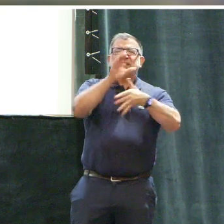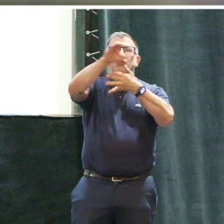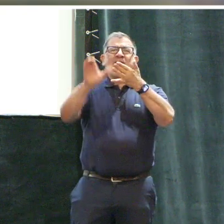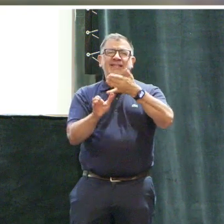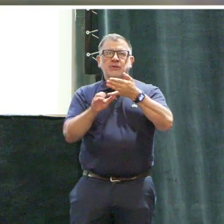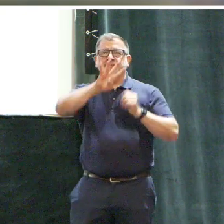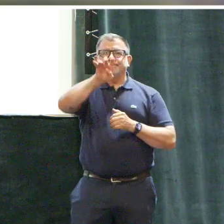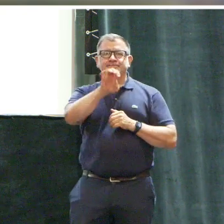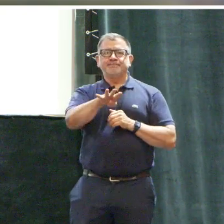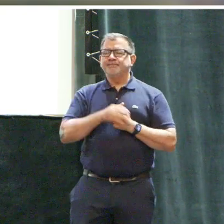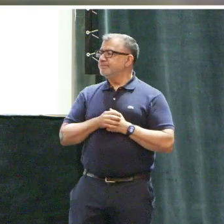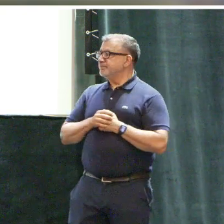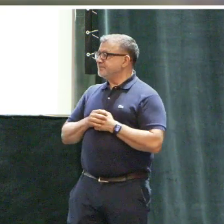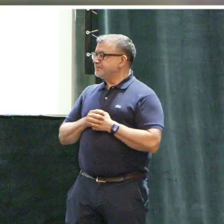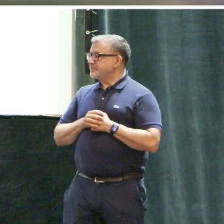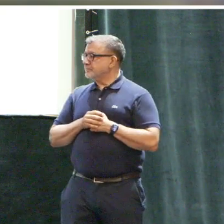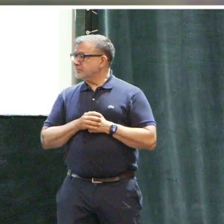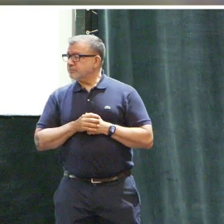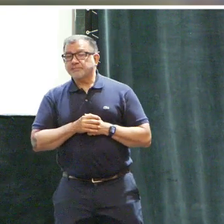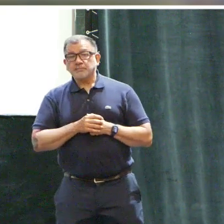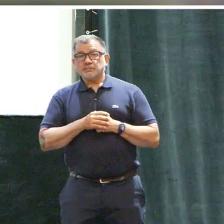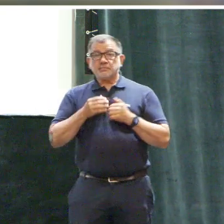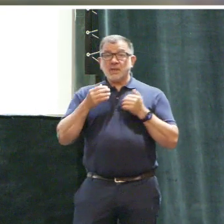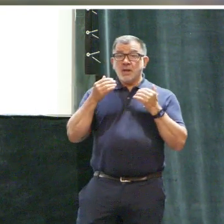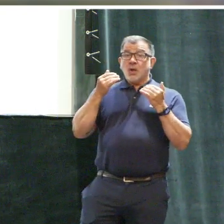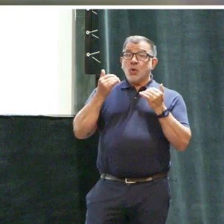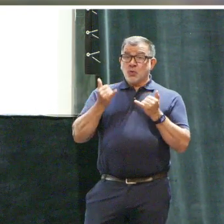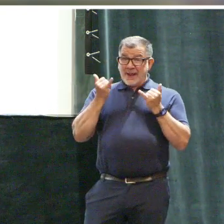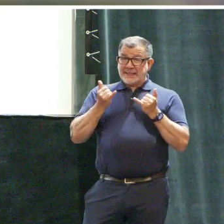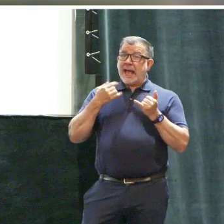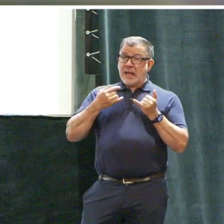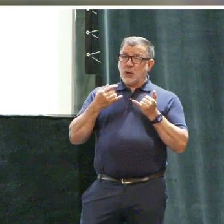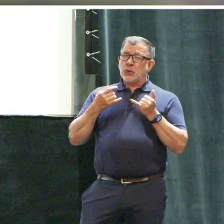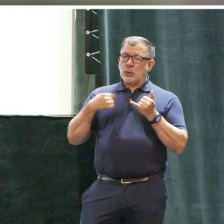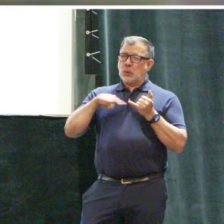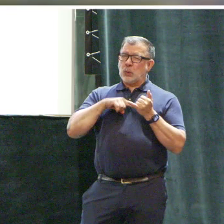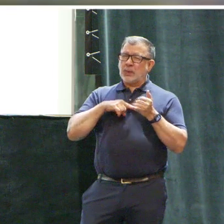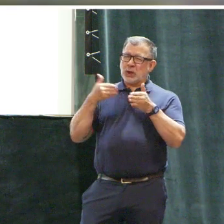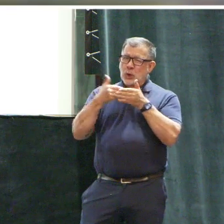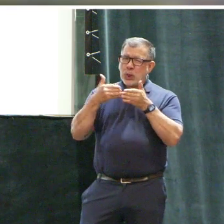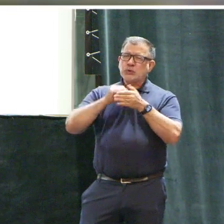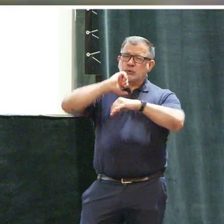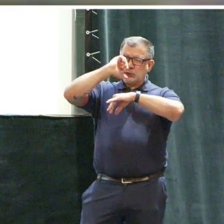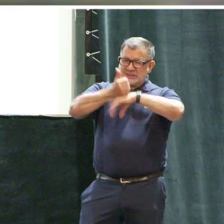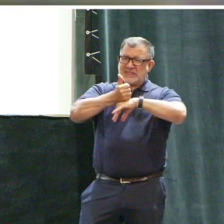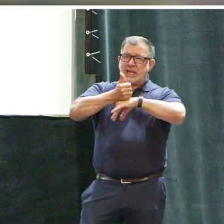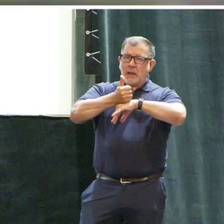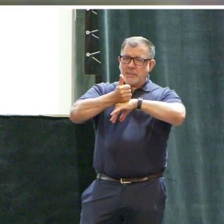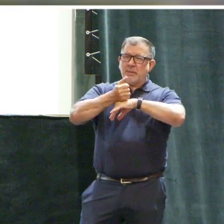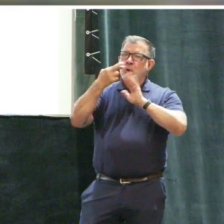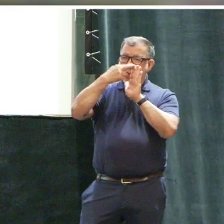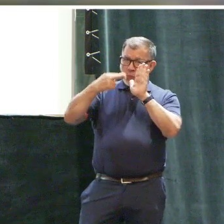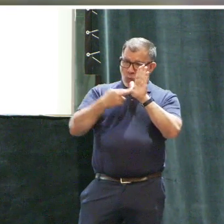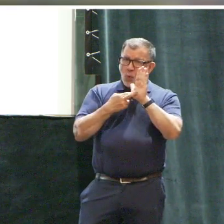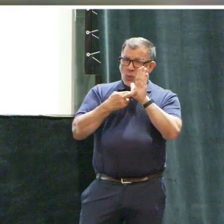Like I was saying before, the city is in the process of finalizing protocols in a coordinated way for all the Lower Manhattan